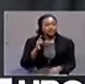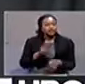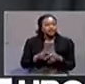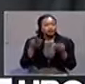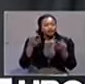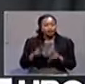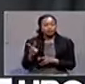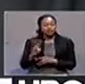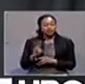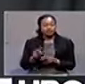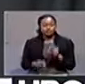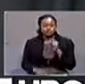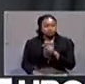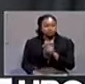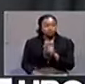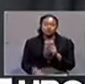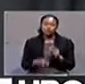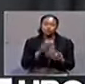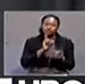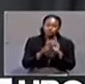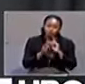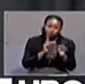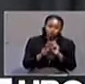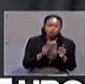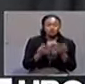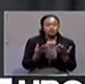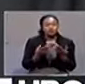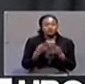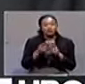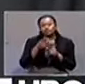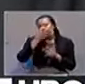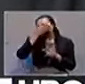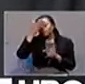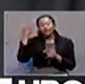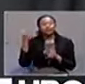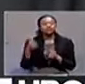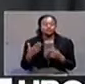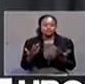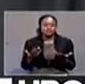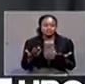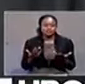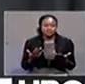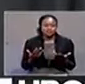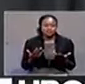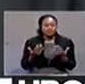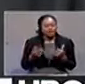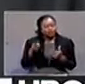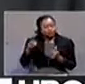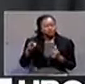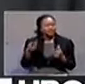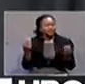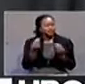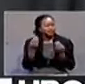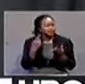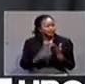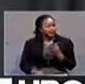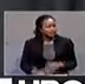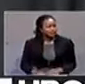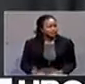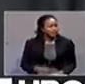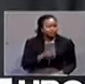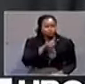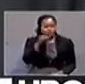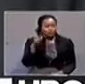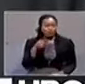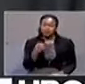happens, we talk but we forget something. What does it teach us, you and me?